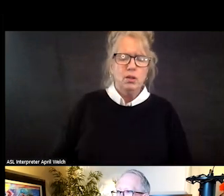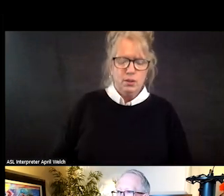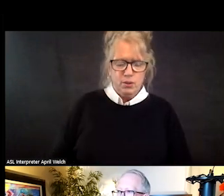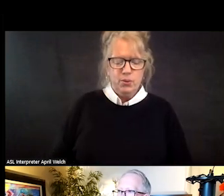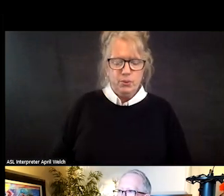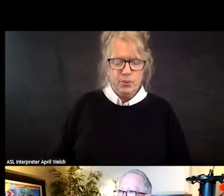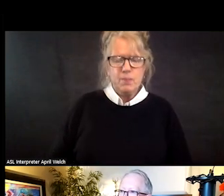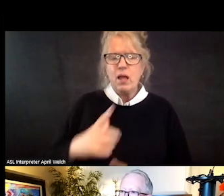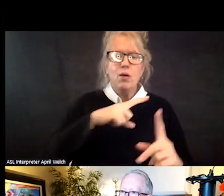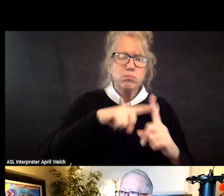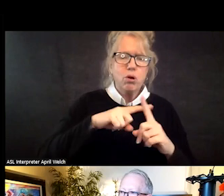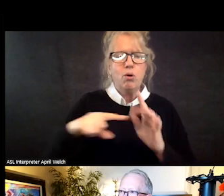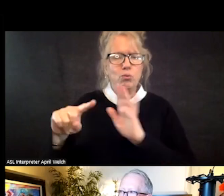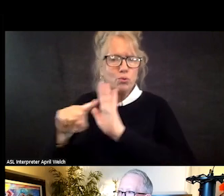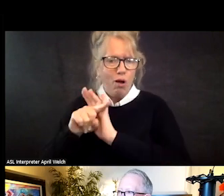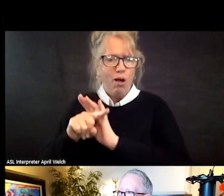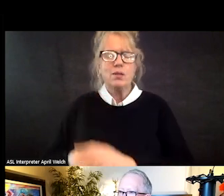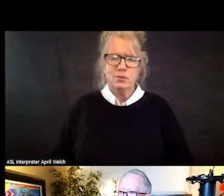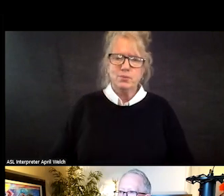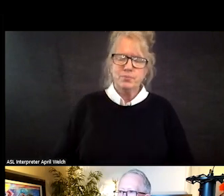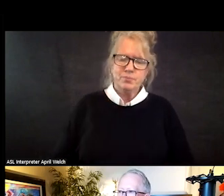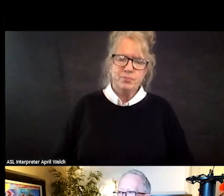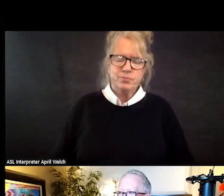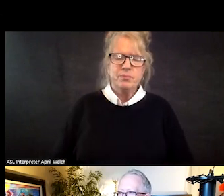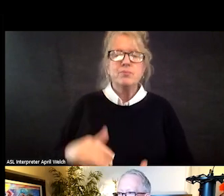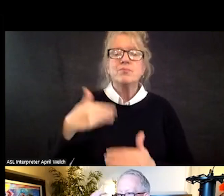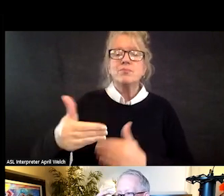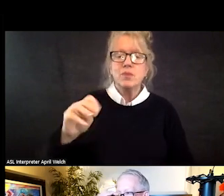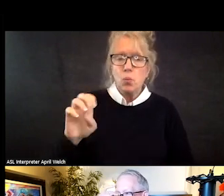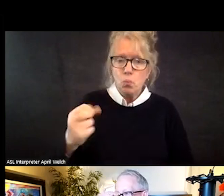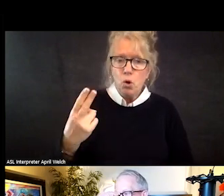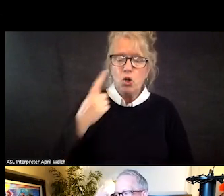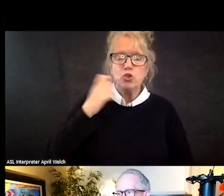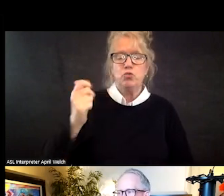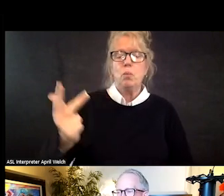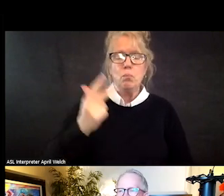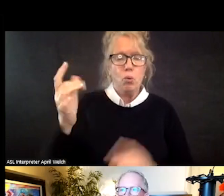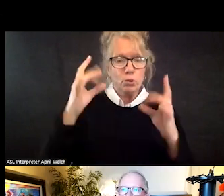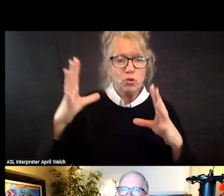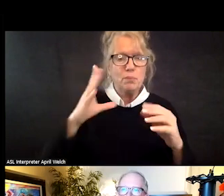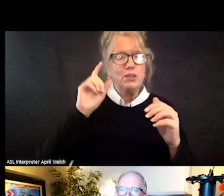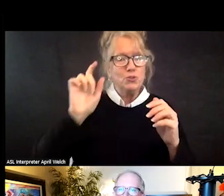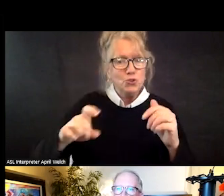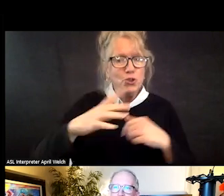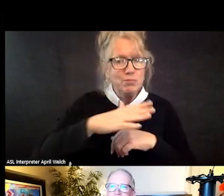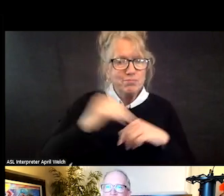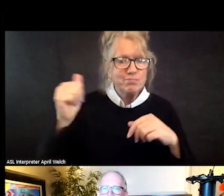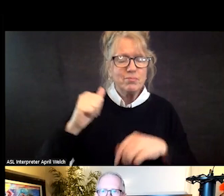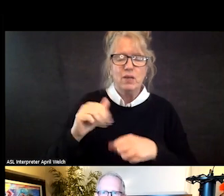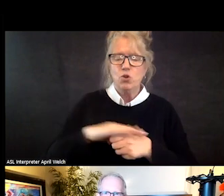the pros and cons. In March, mobile crisis should always be dispatched by the